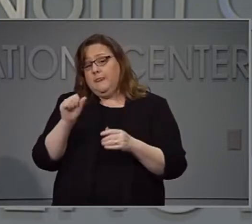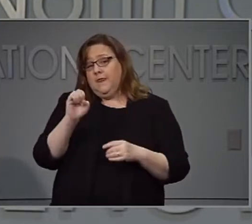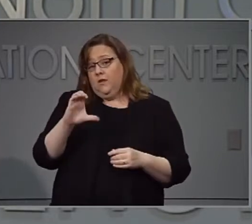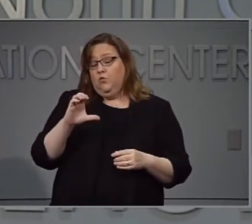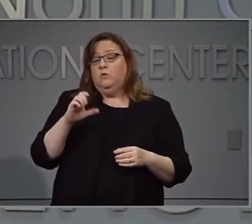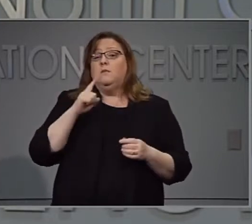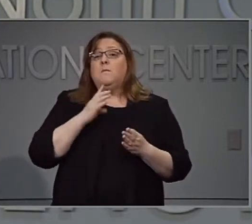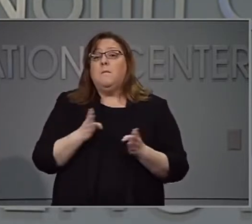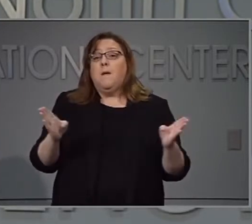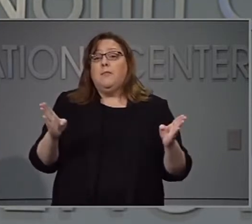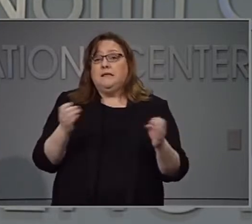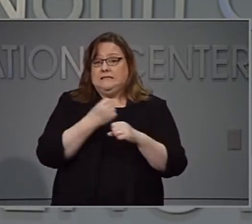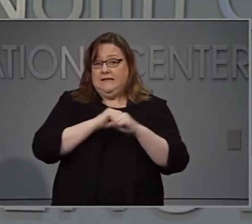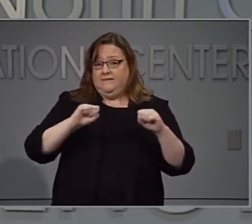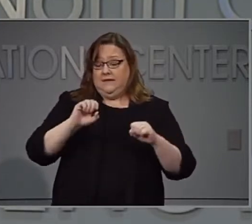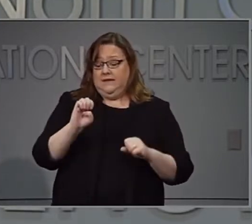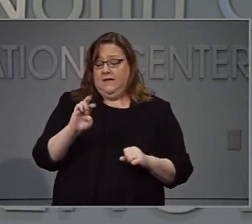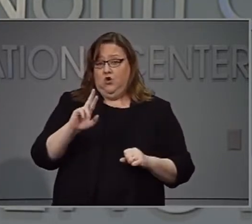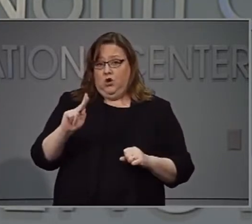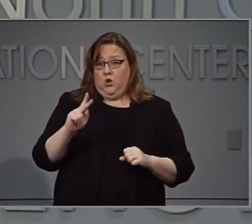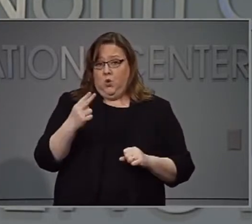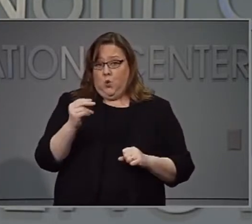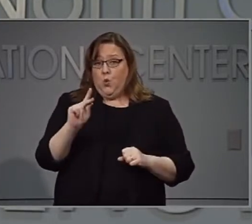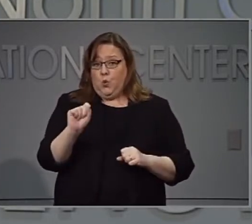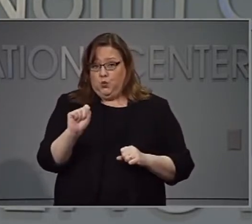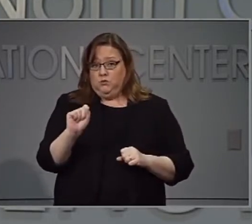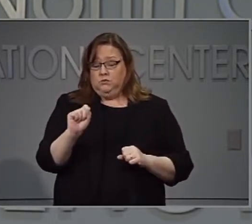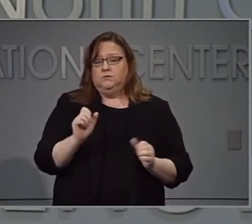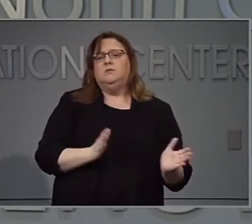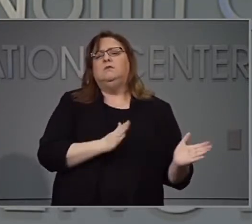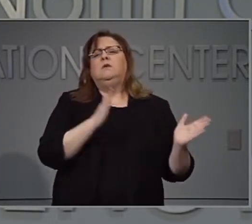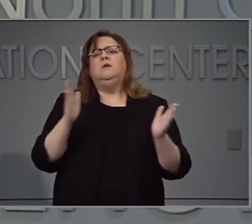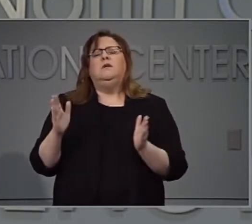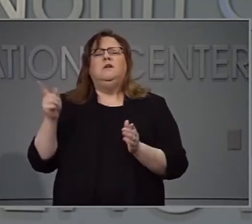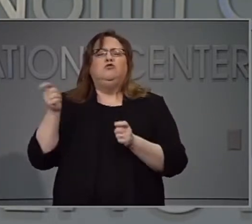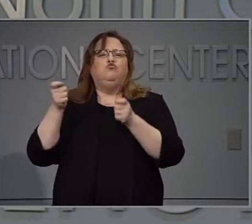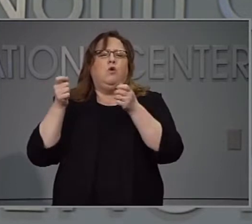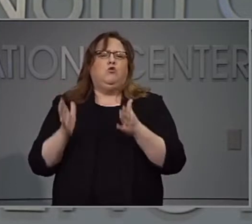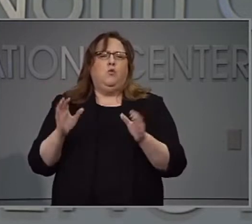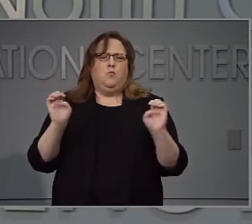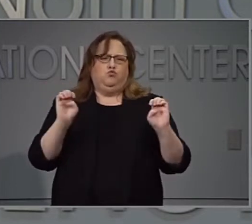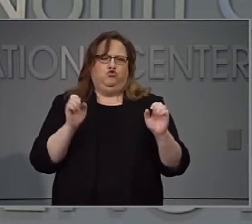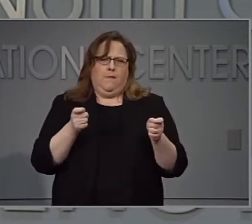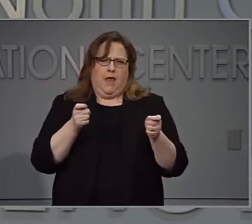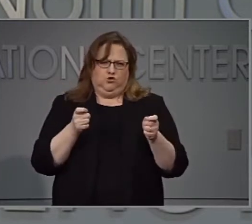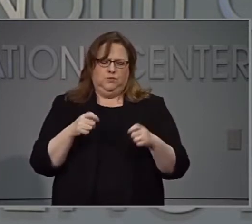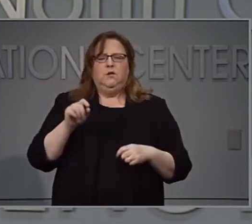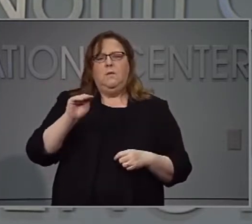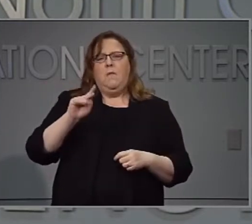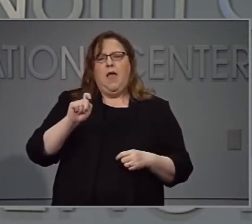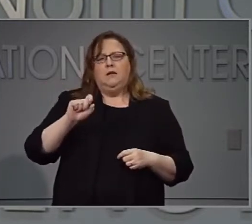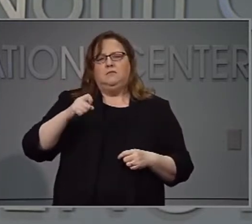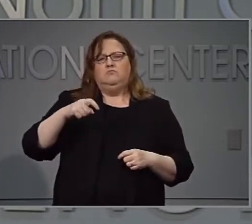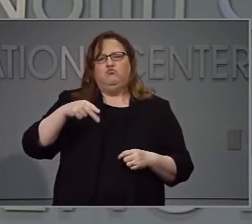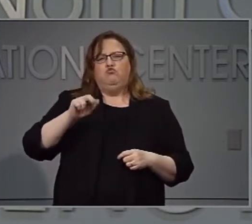Public Safety, Eric Hooks, and our Director of Emergency Management, Mike